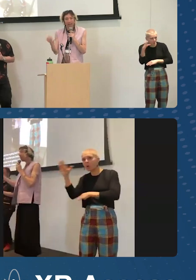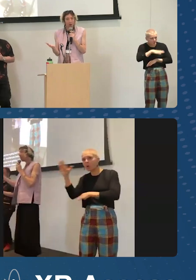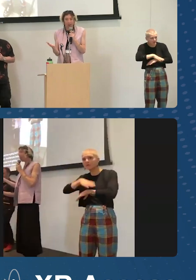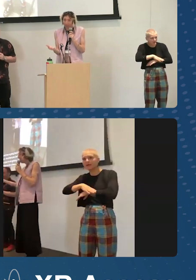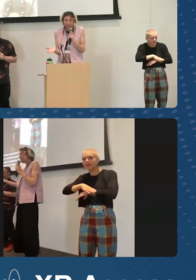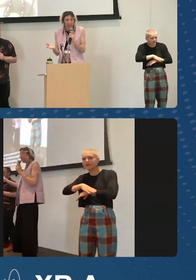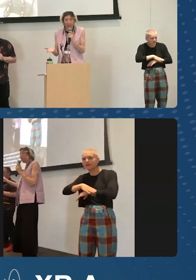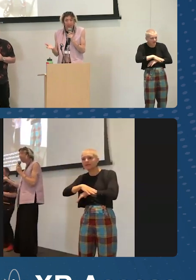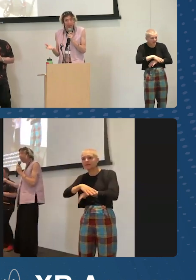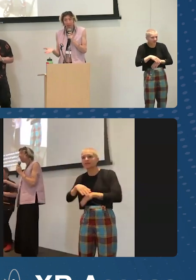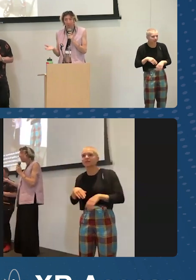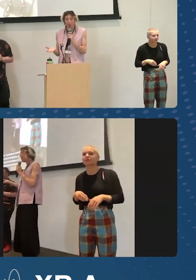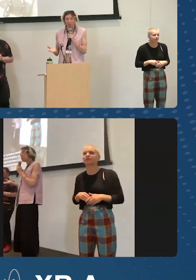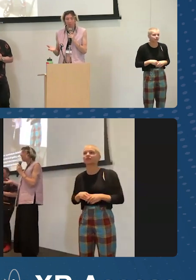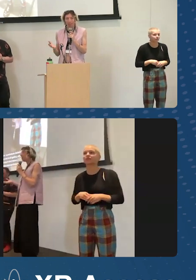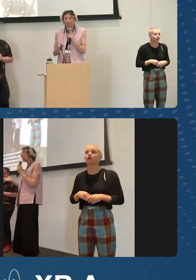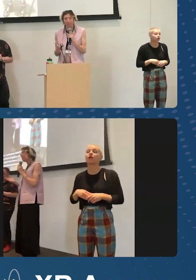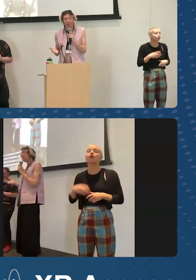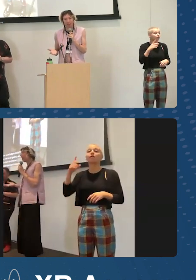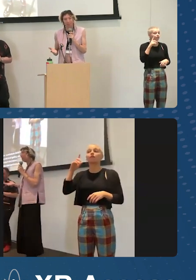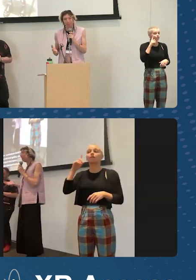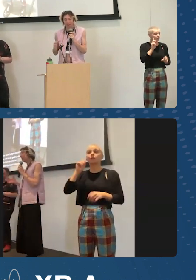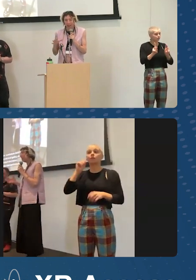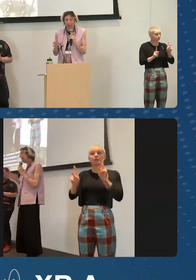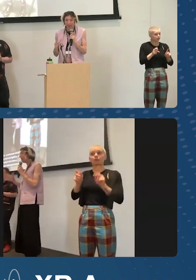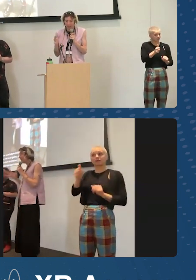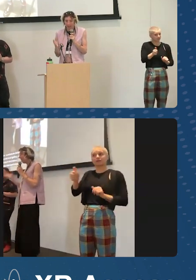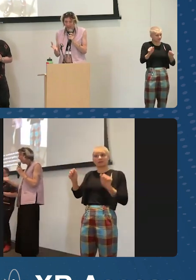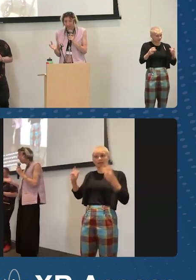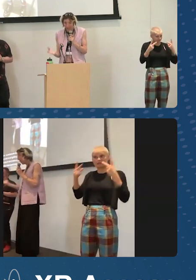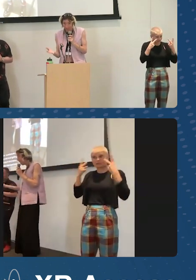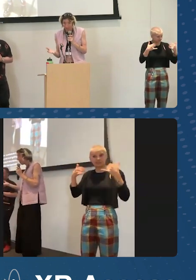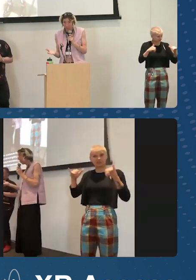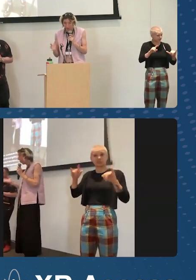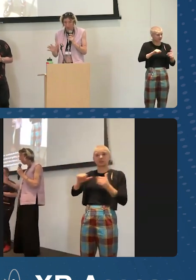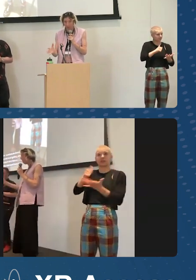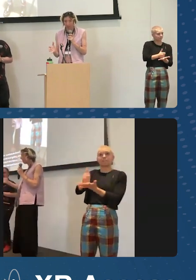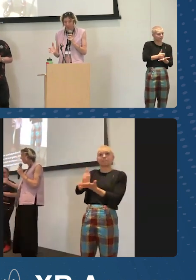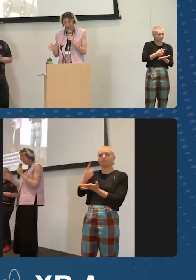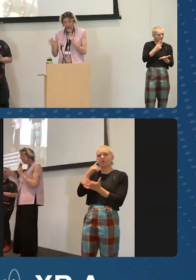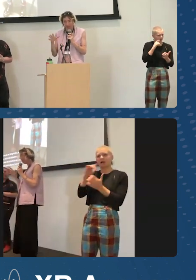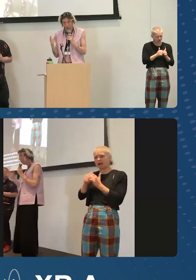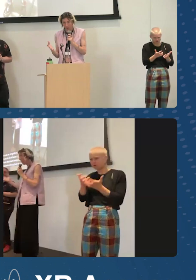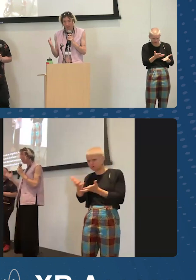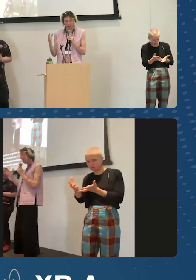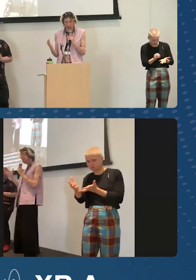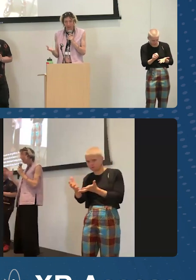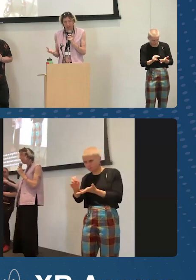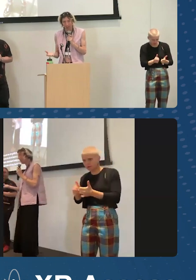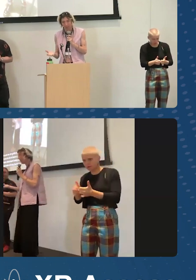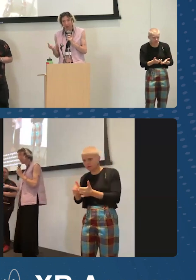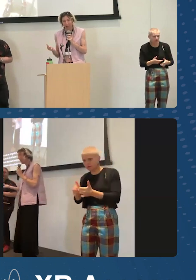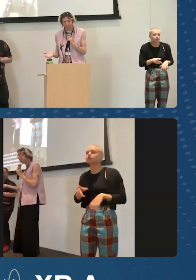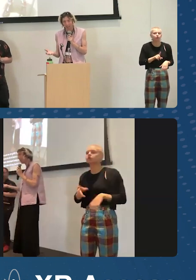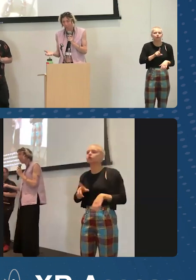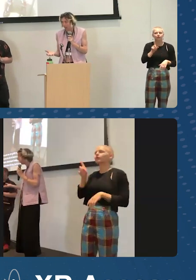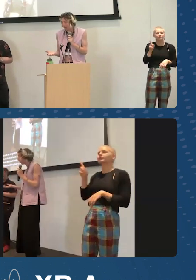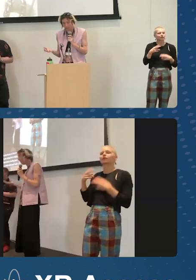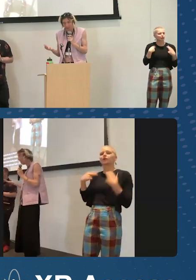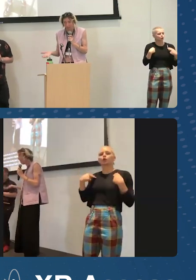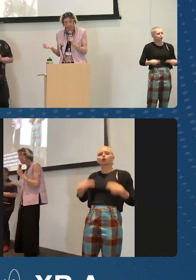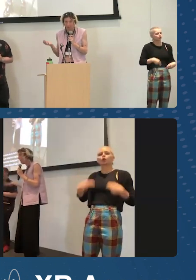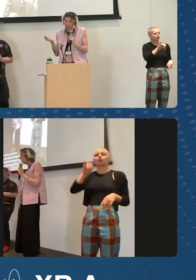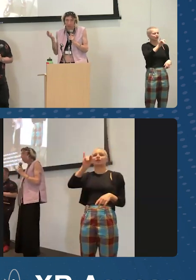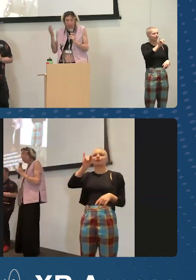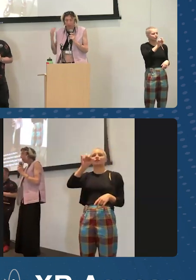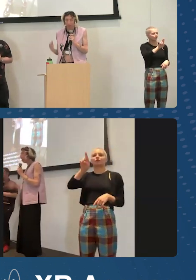just to get it on even sighted folks. It's and this is one of these like human interfaces of access, because